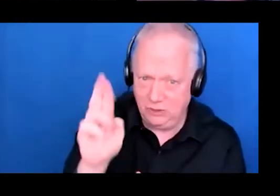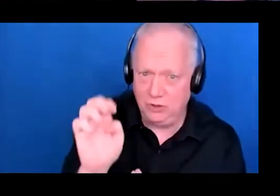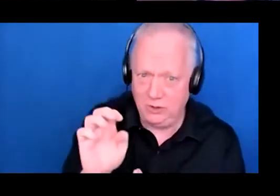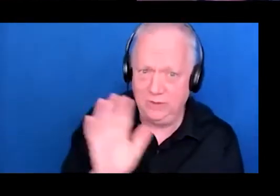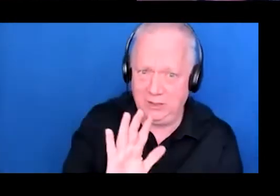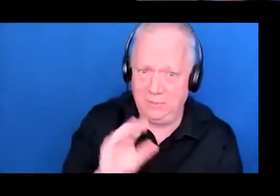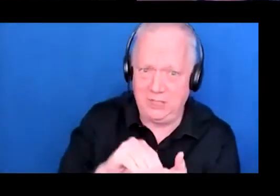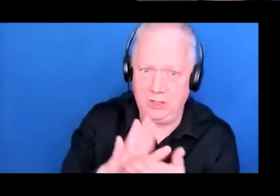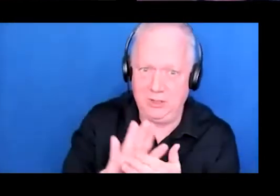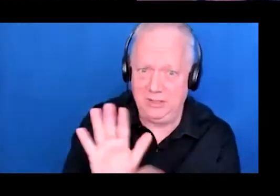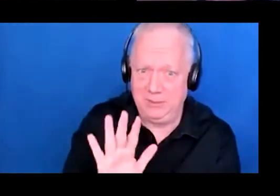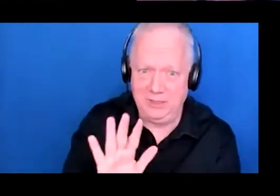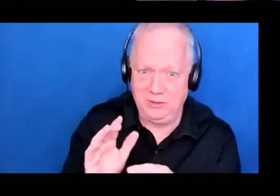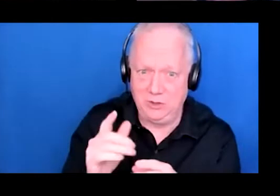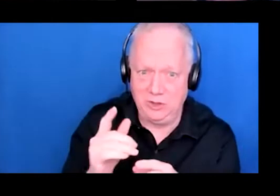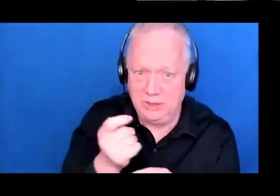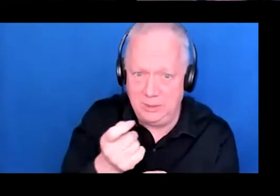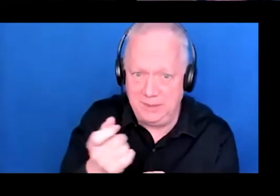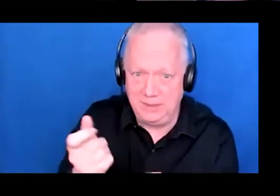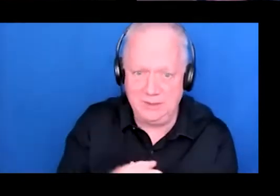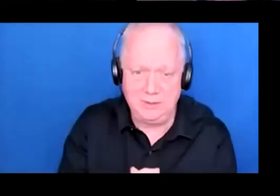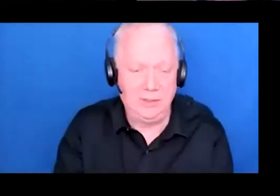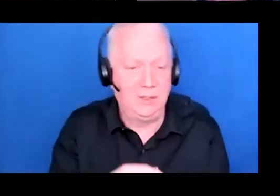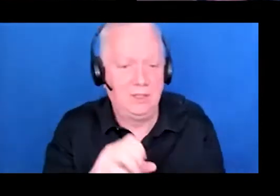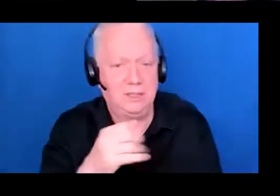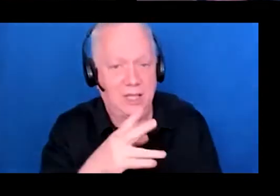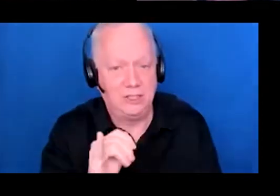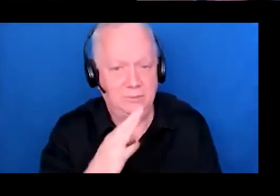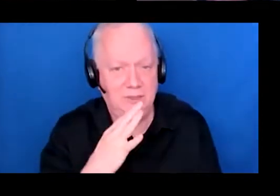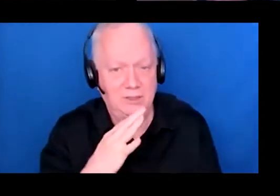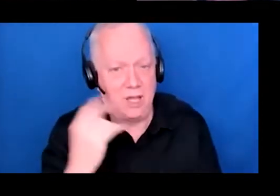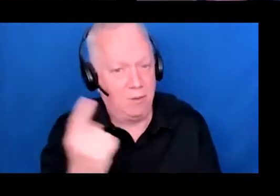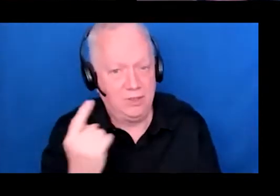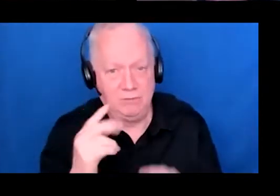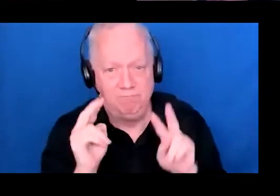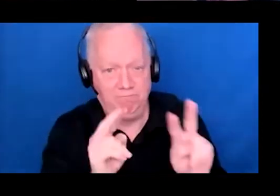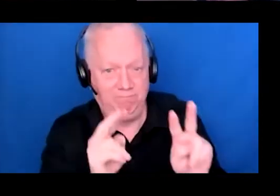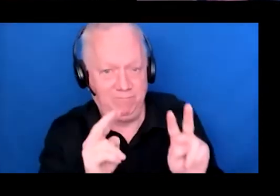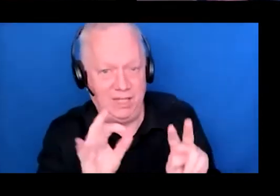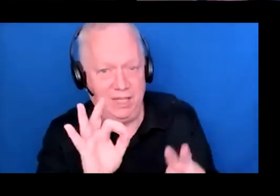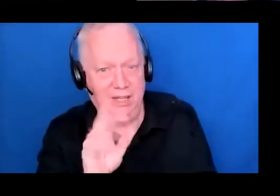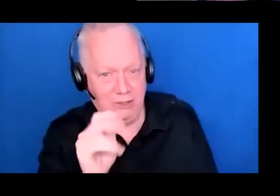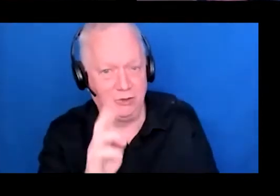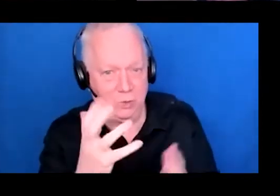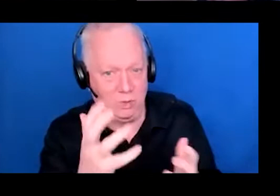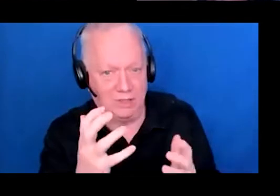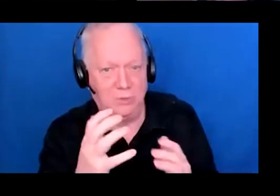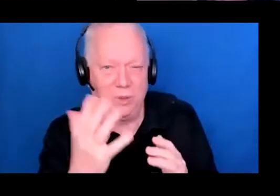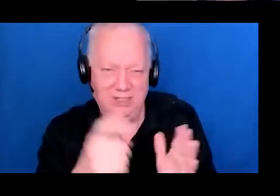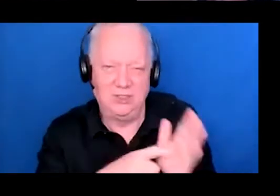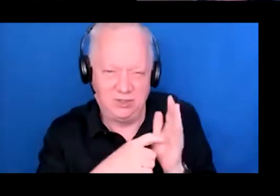Feature documentary or just little bits? Oh no, we always had our sights set on a feature, which is why it took so